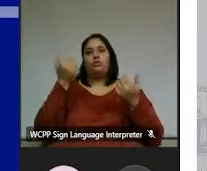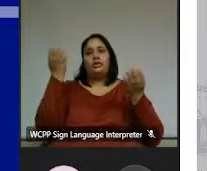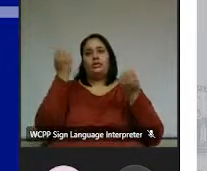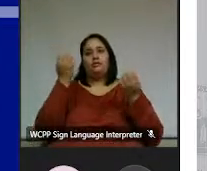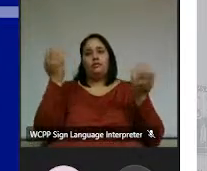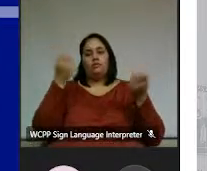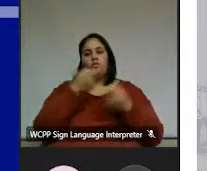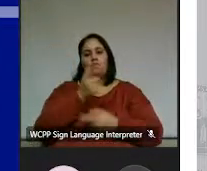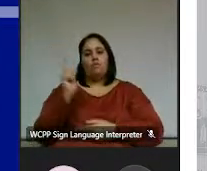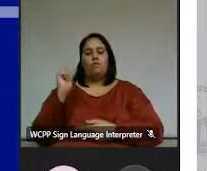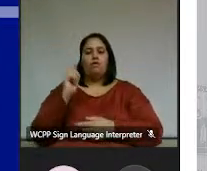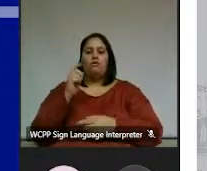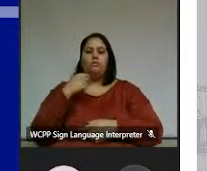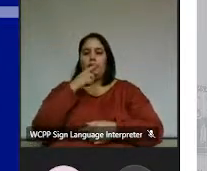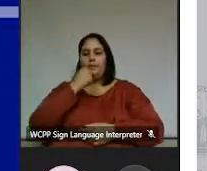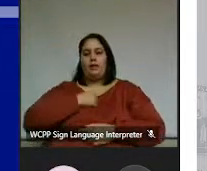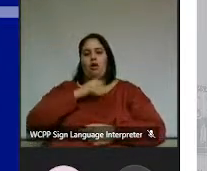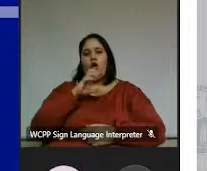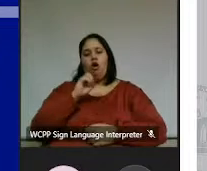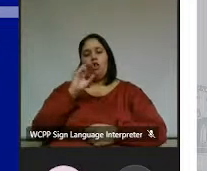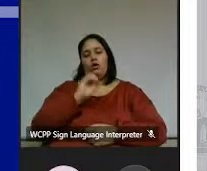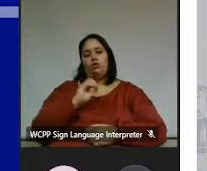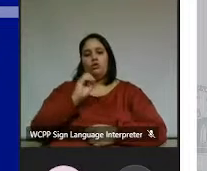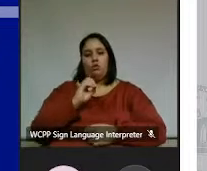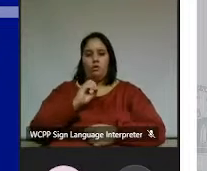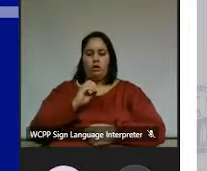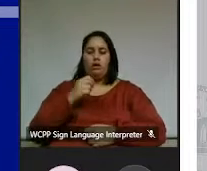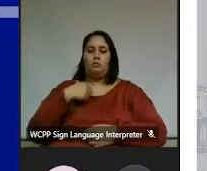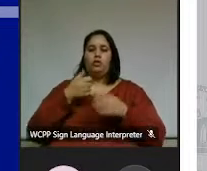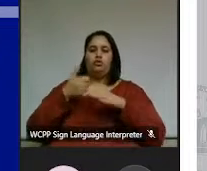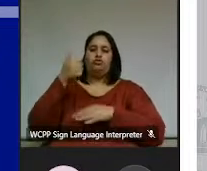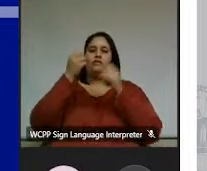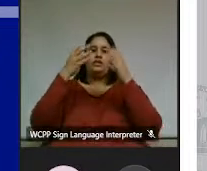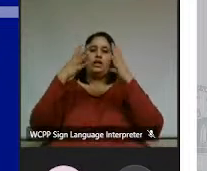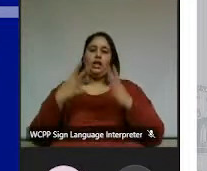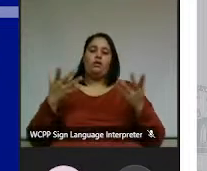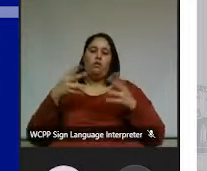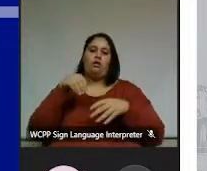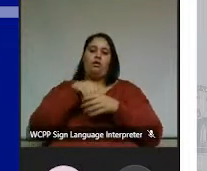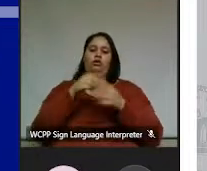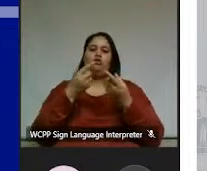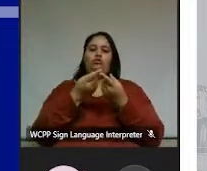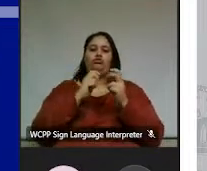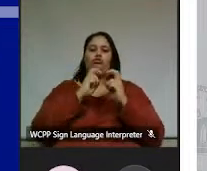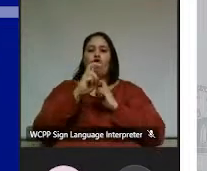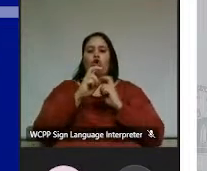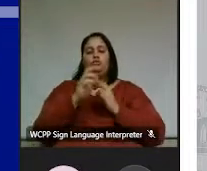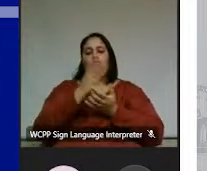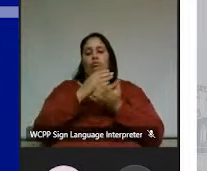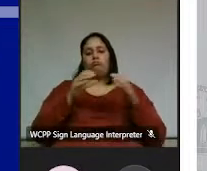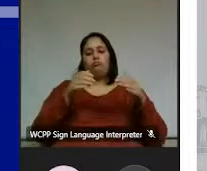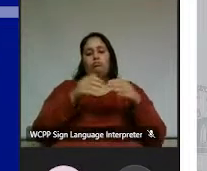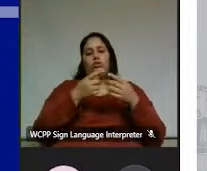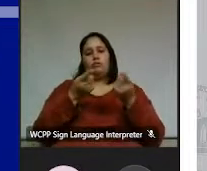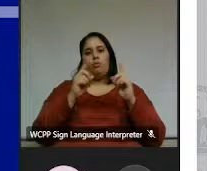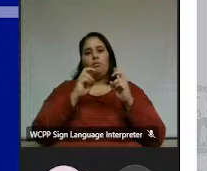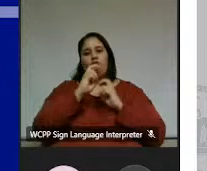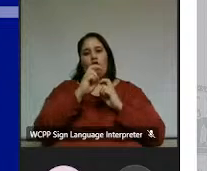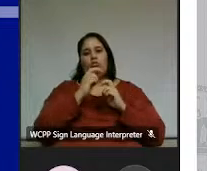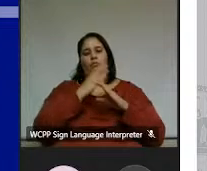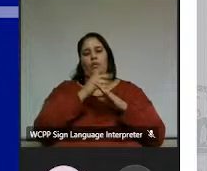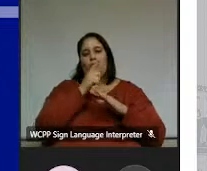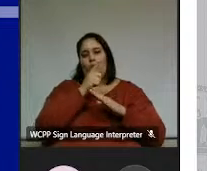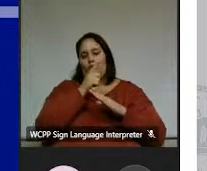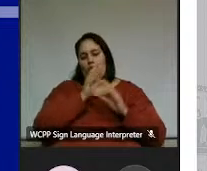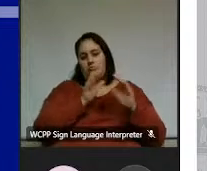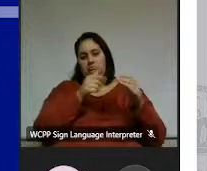Planning, Chief Director within the Transport Division of Department of Transport and Public